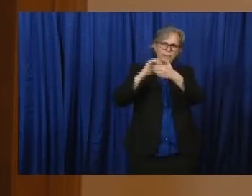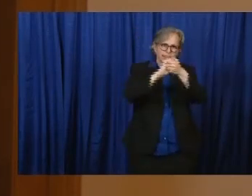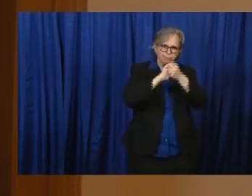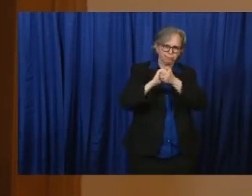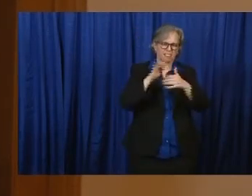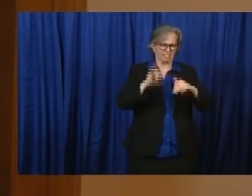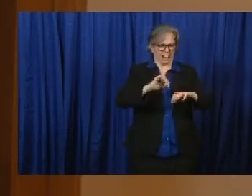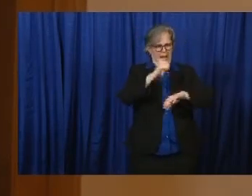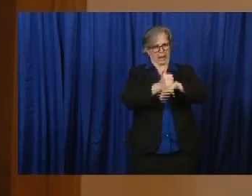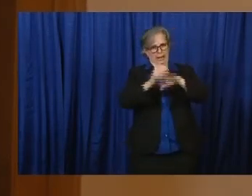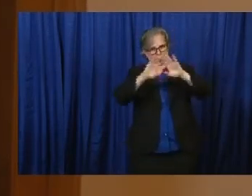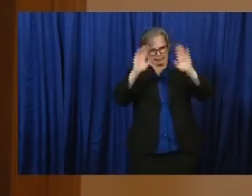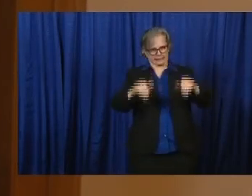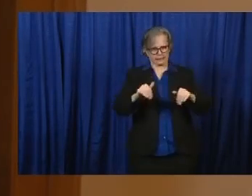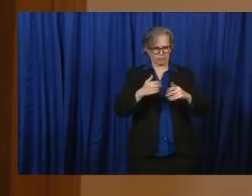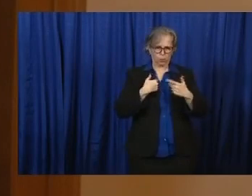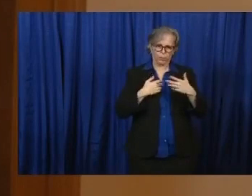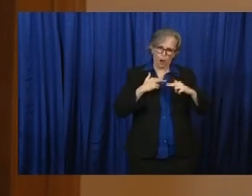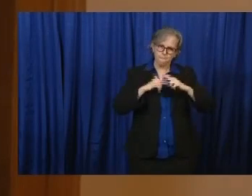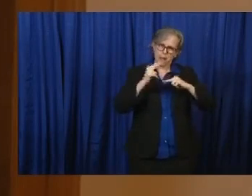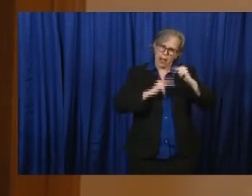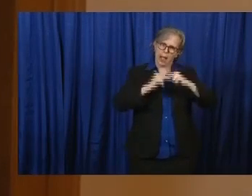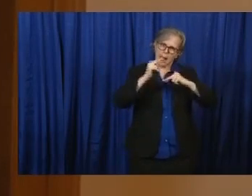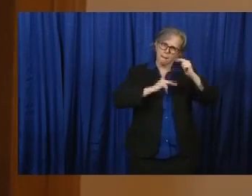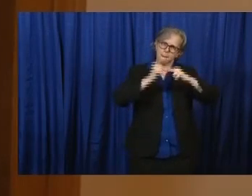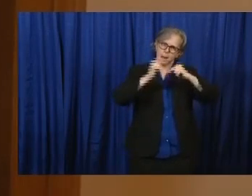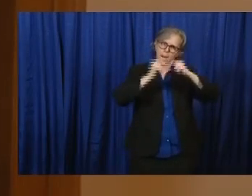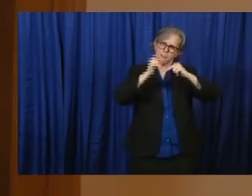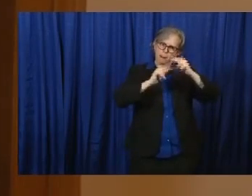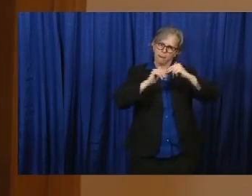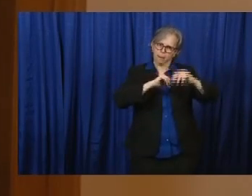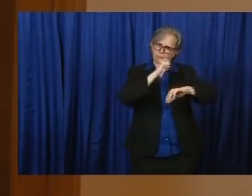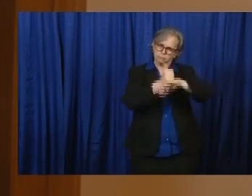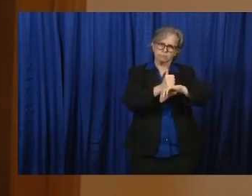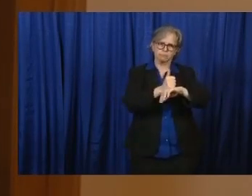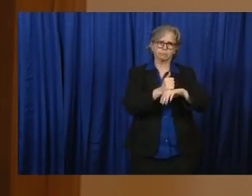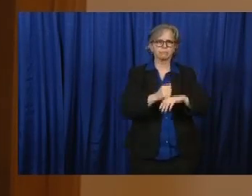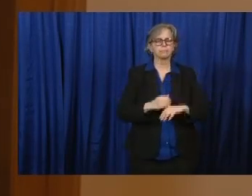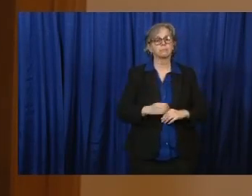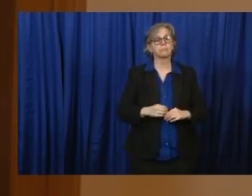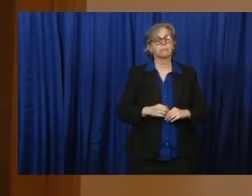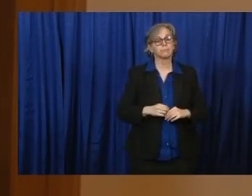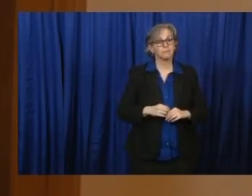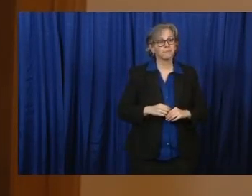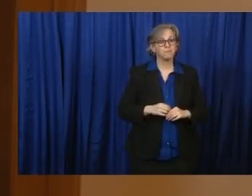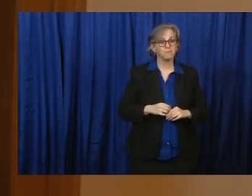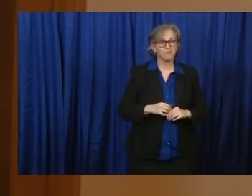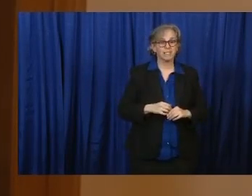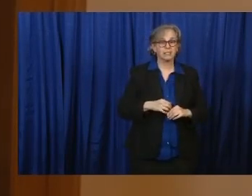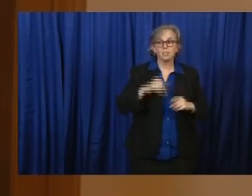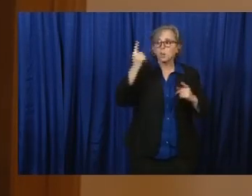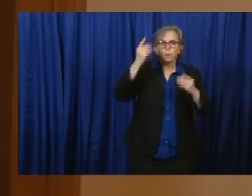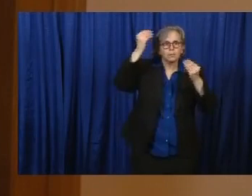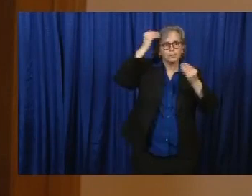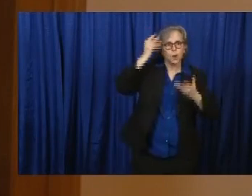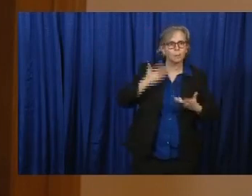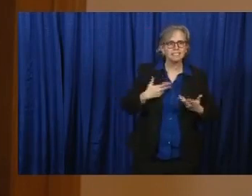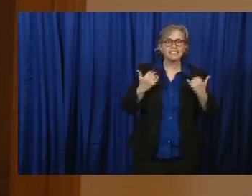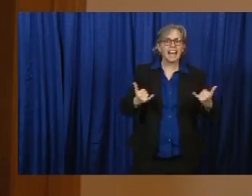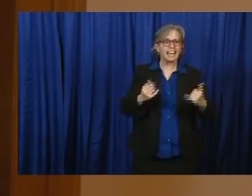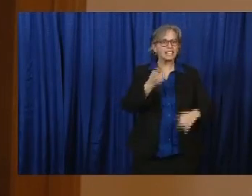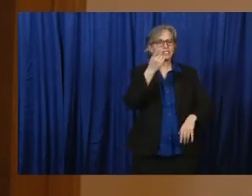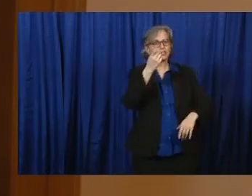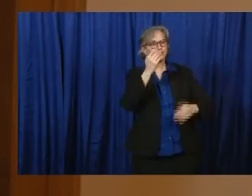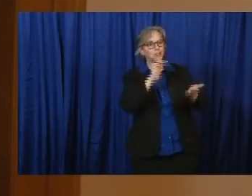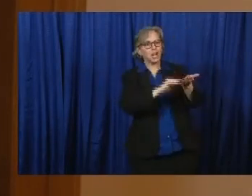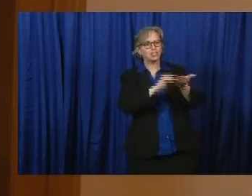last thing. Someone has told me that it is Doctor's Day, which of course I didn't know, Governor, that there